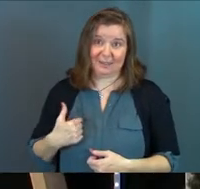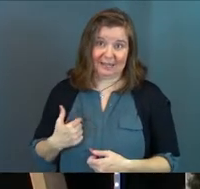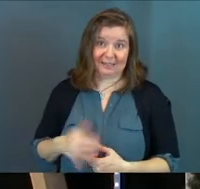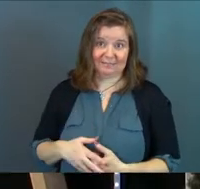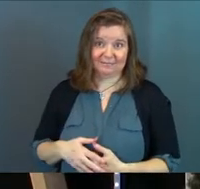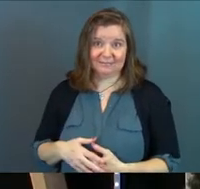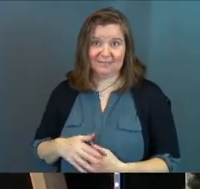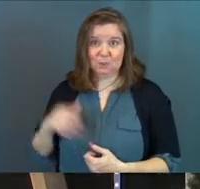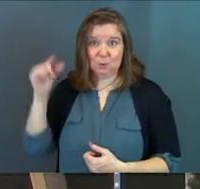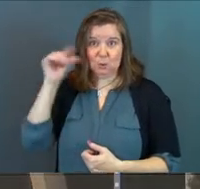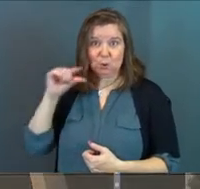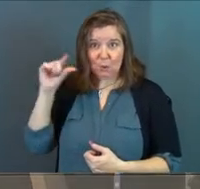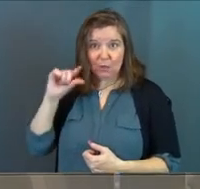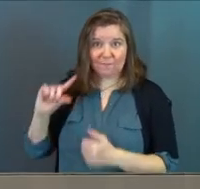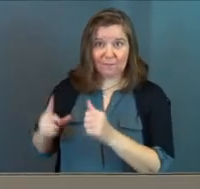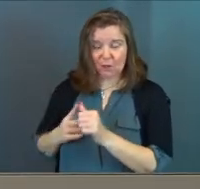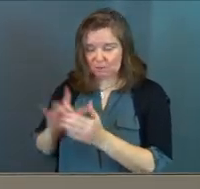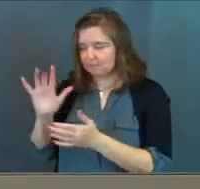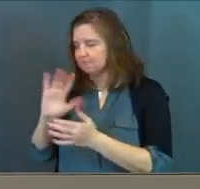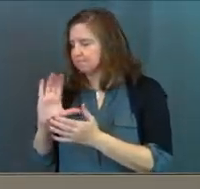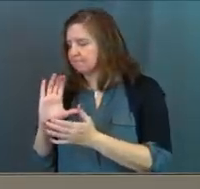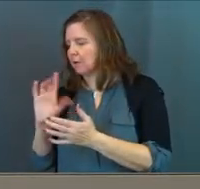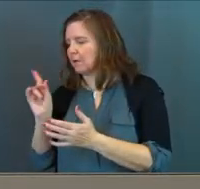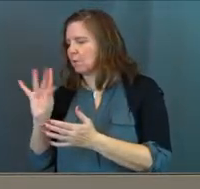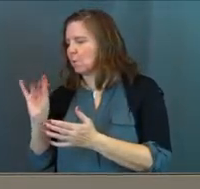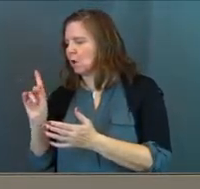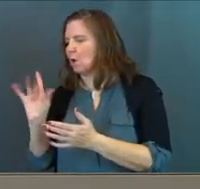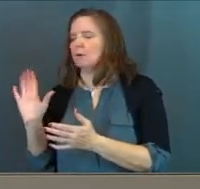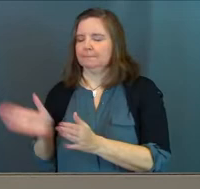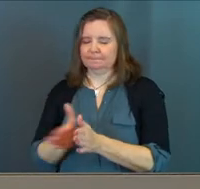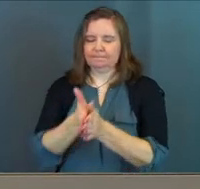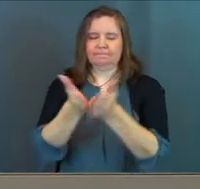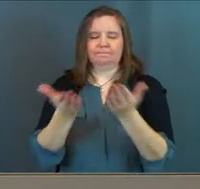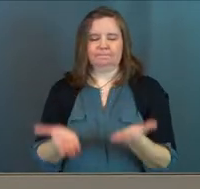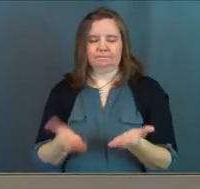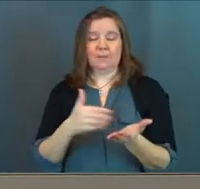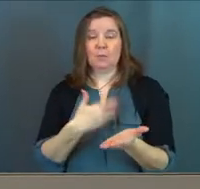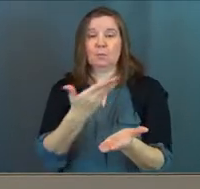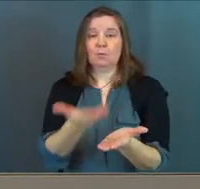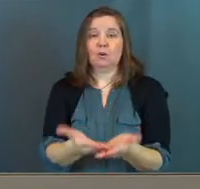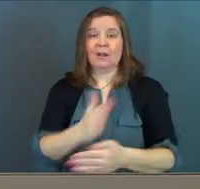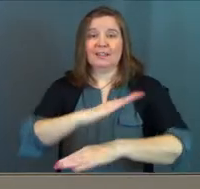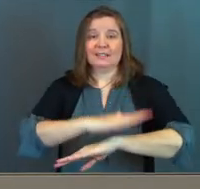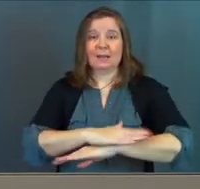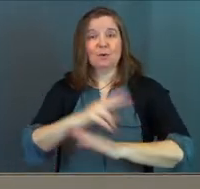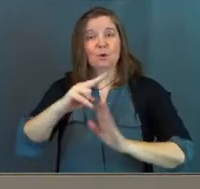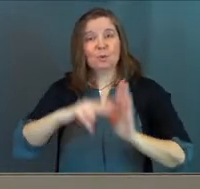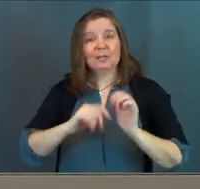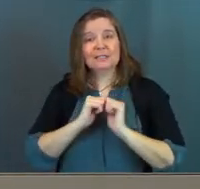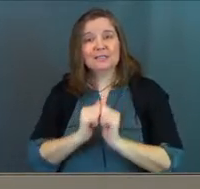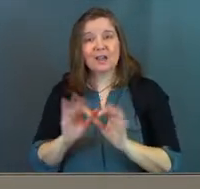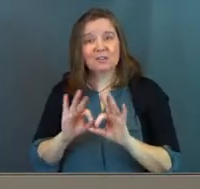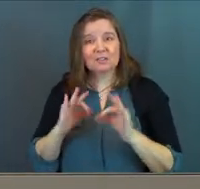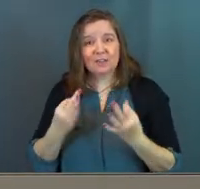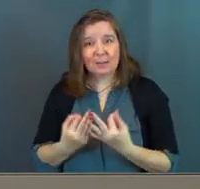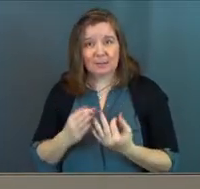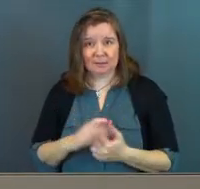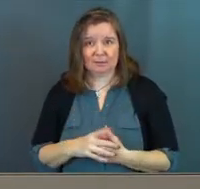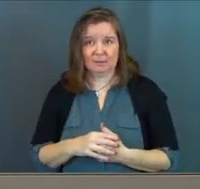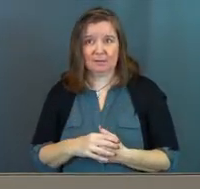me. Right? You're going to Google it, and then you're going to open a physical Bible. Put it on the table. Read it together as a